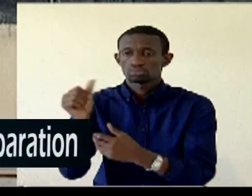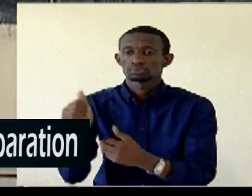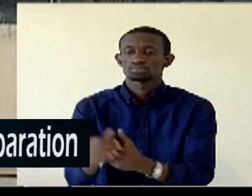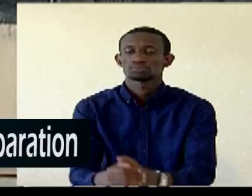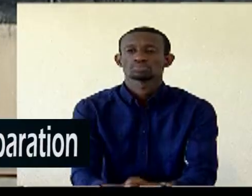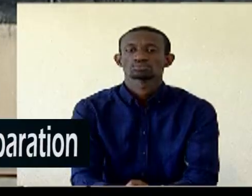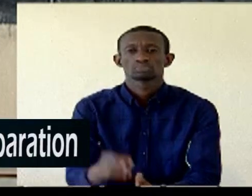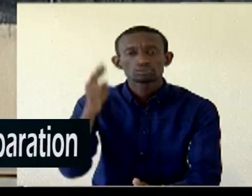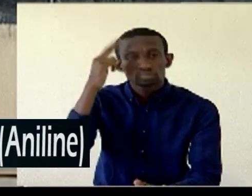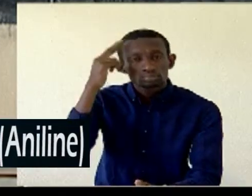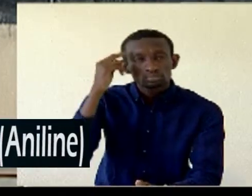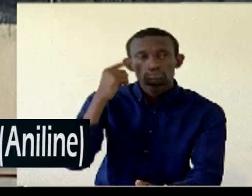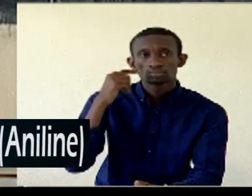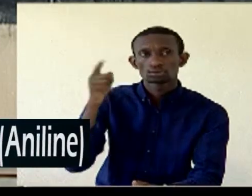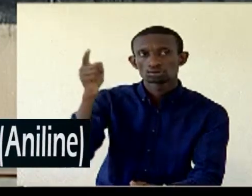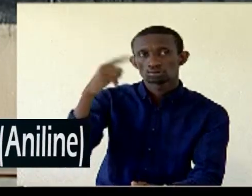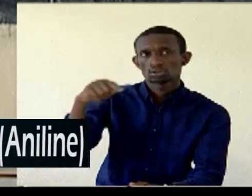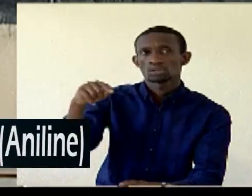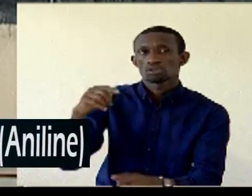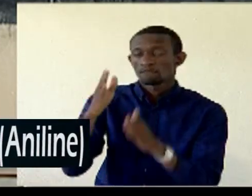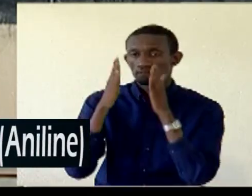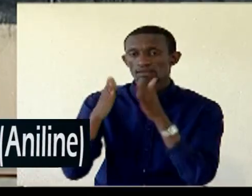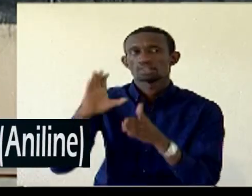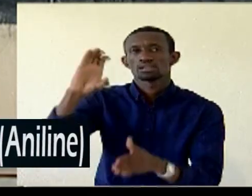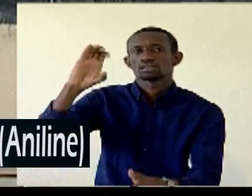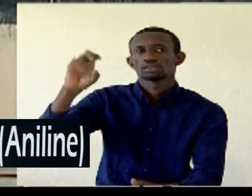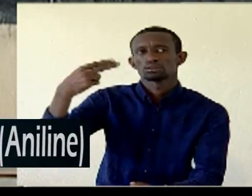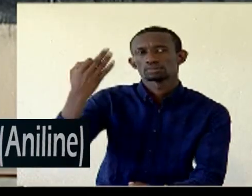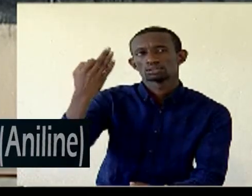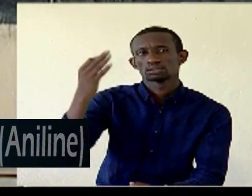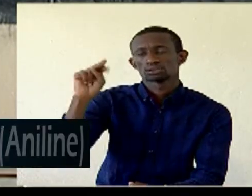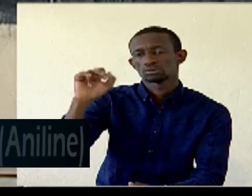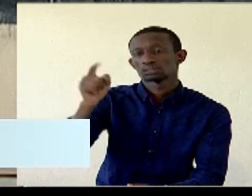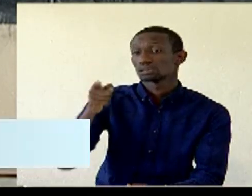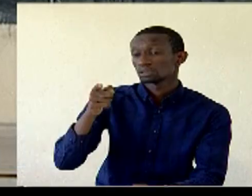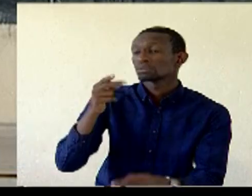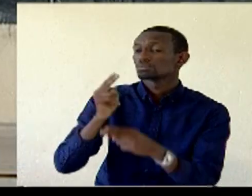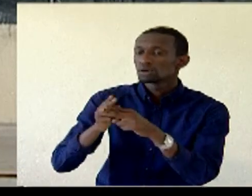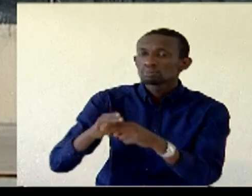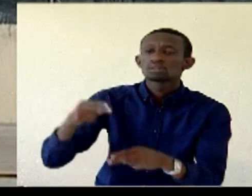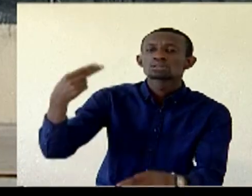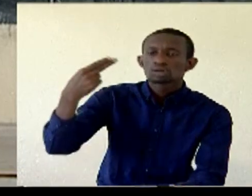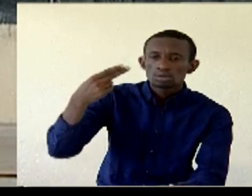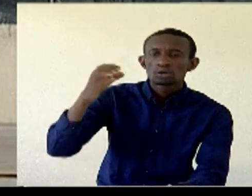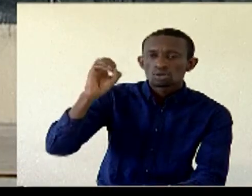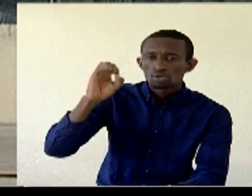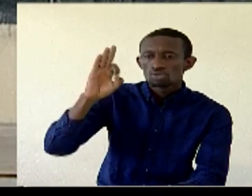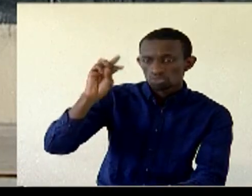But remember, for us, we are interested in this. So this is Hofmann degradation reaction. So